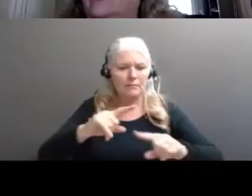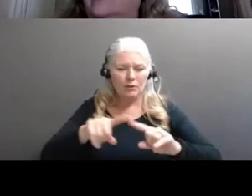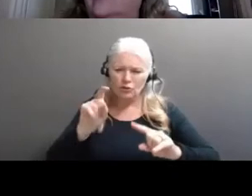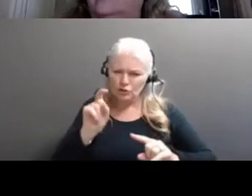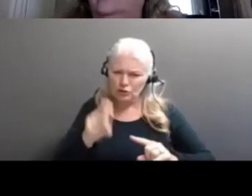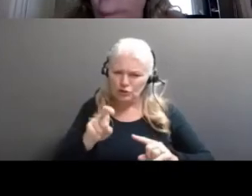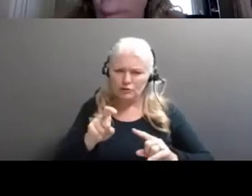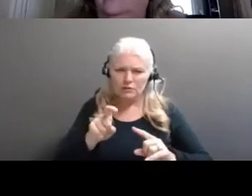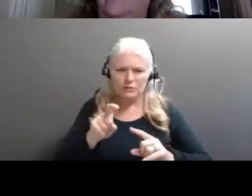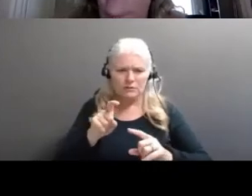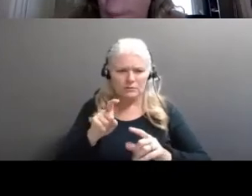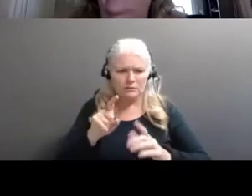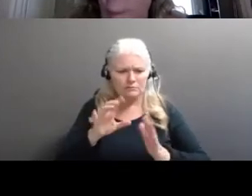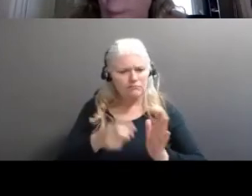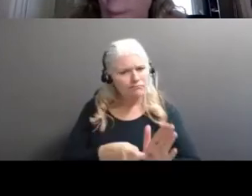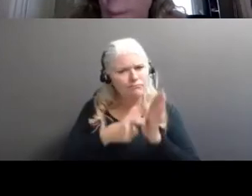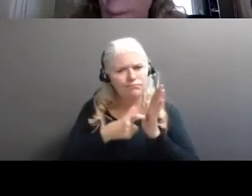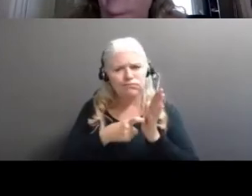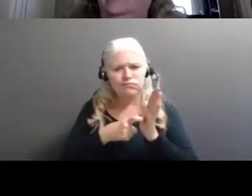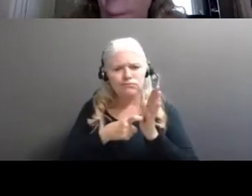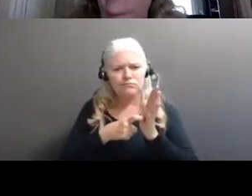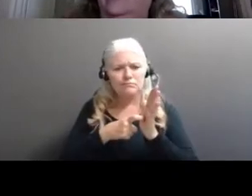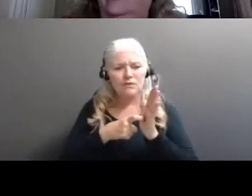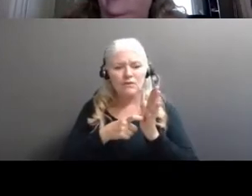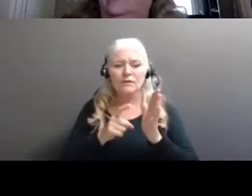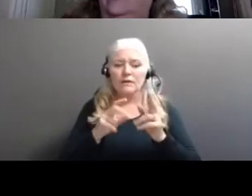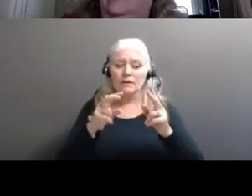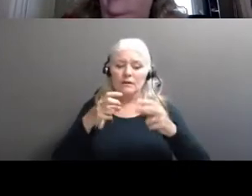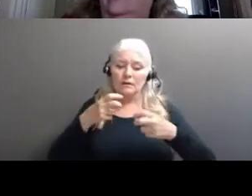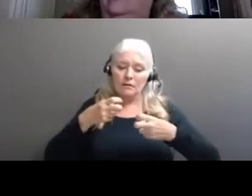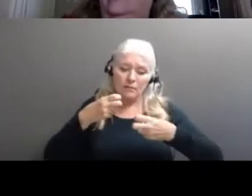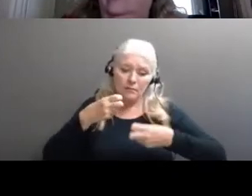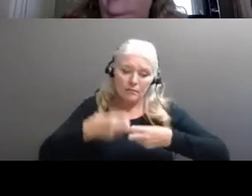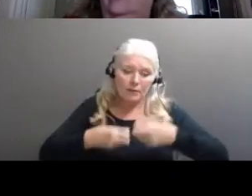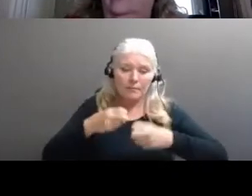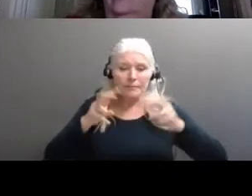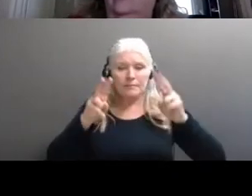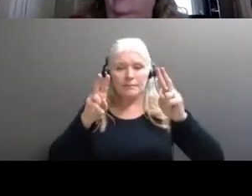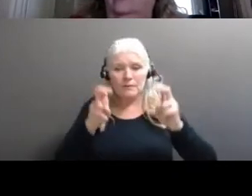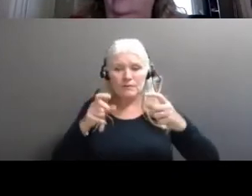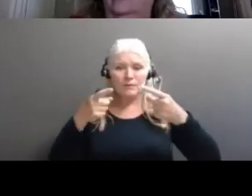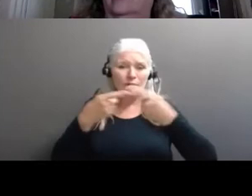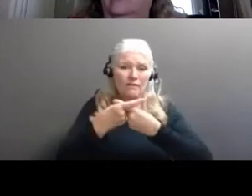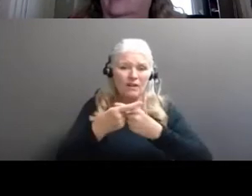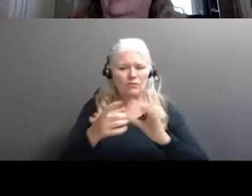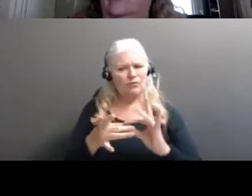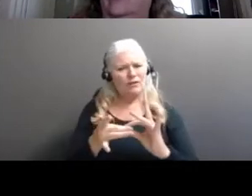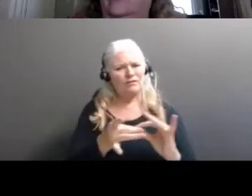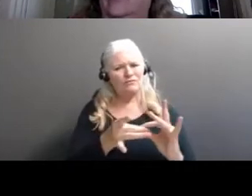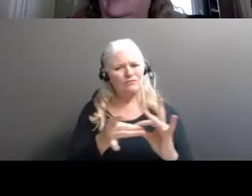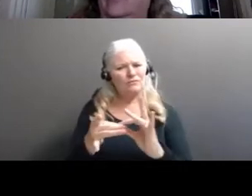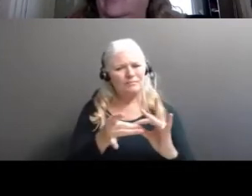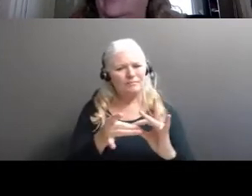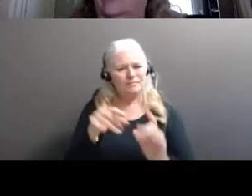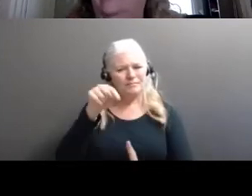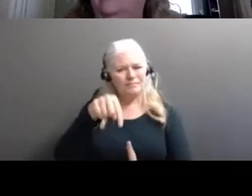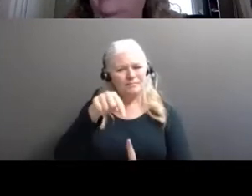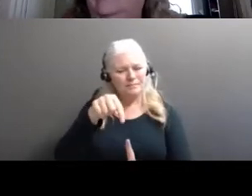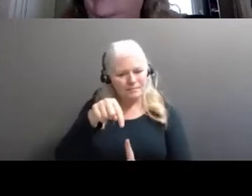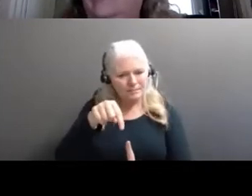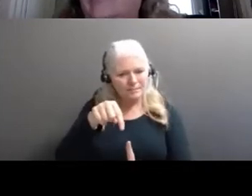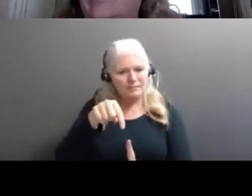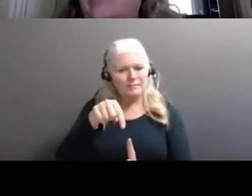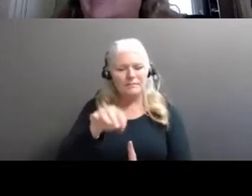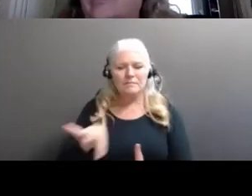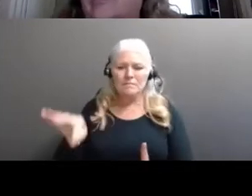core that these are relational issues, and that people, that it is not just a matter of imagining harm between the one